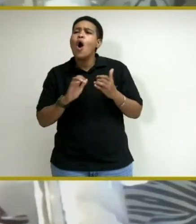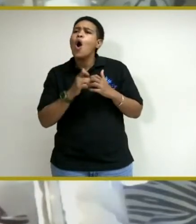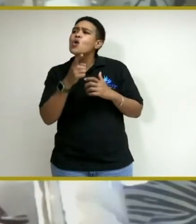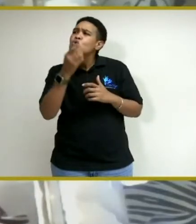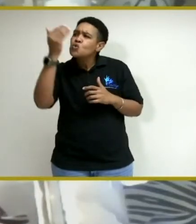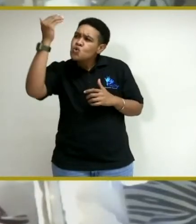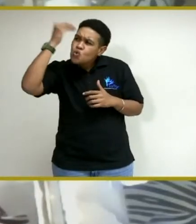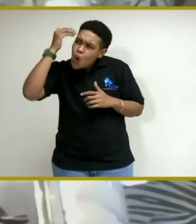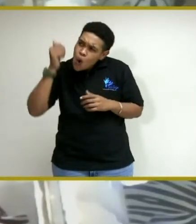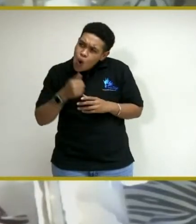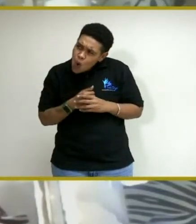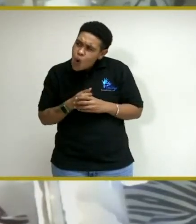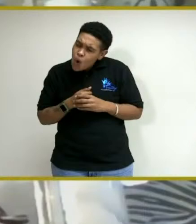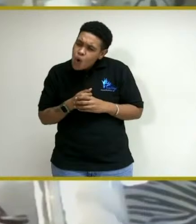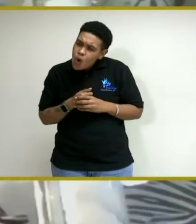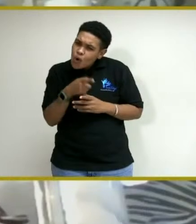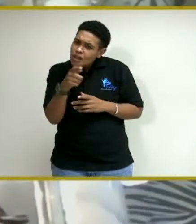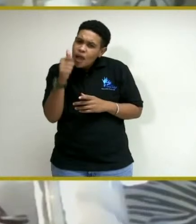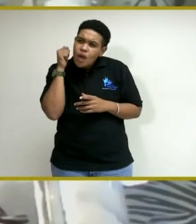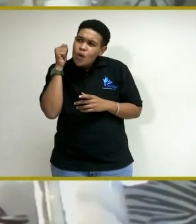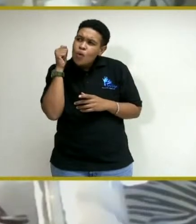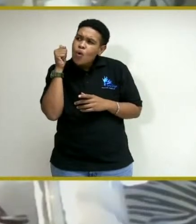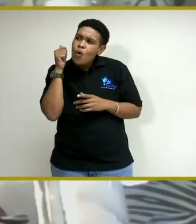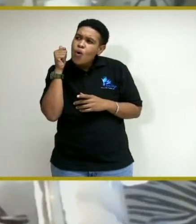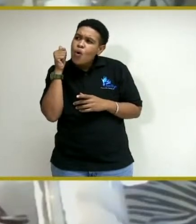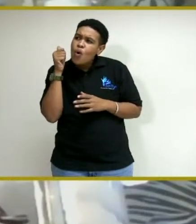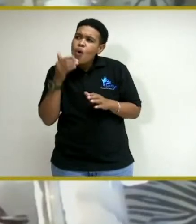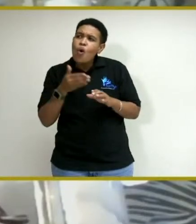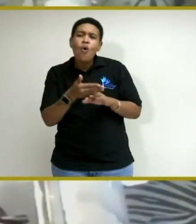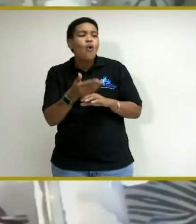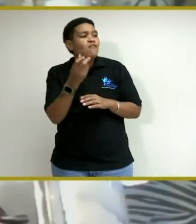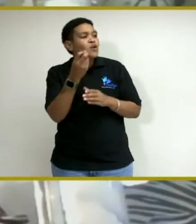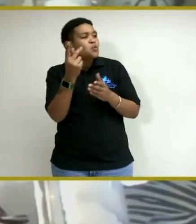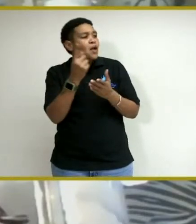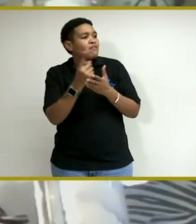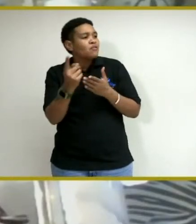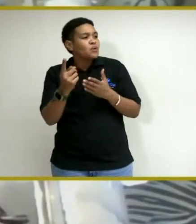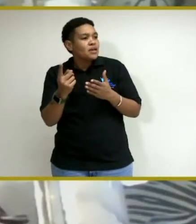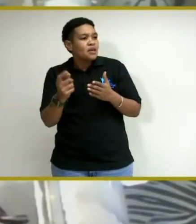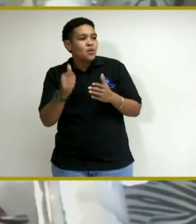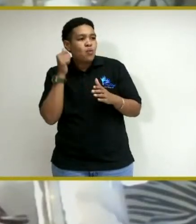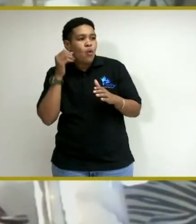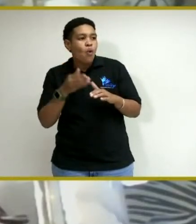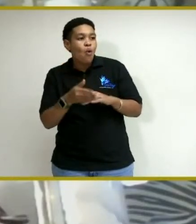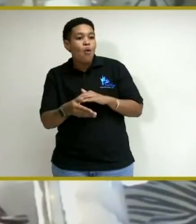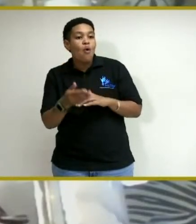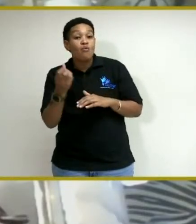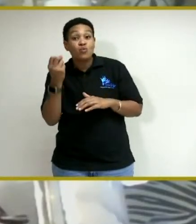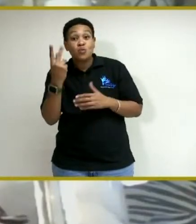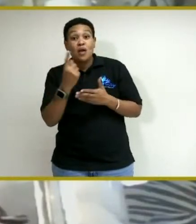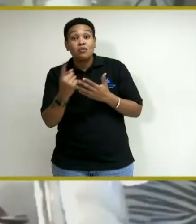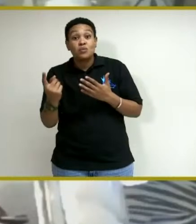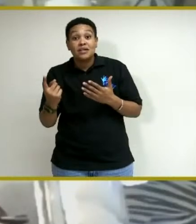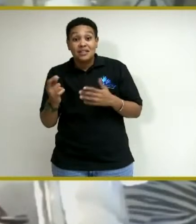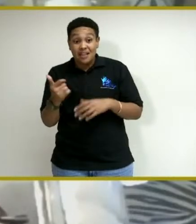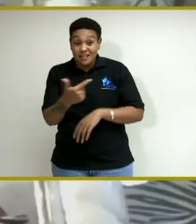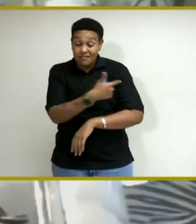know that they won't go over the 12 weeks that they're due to be